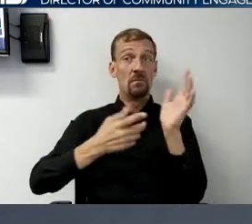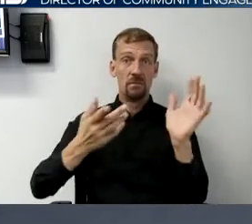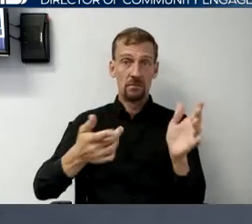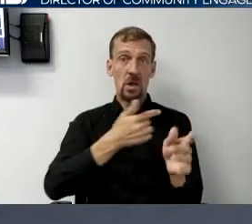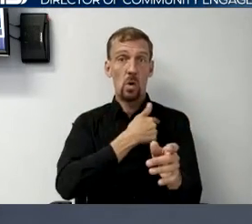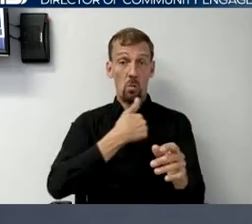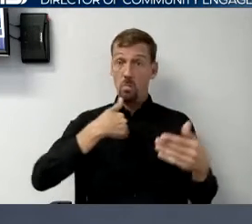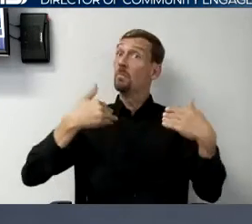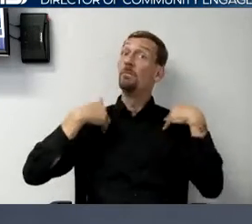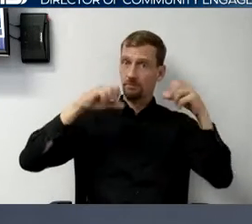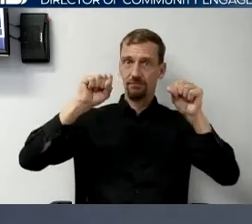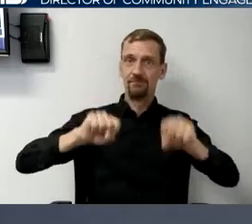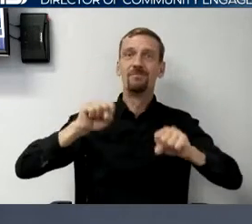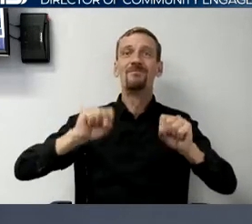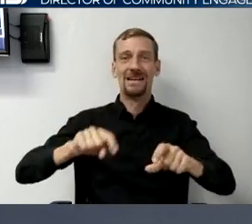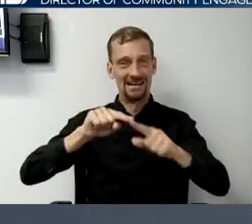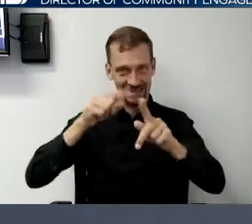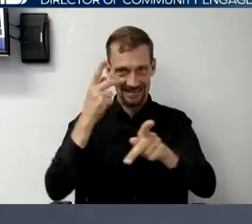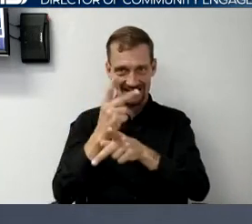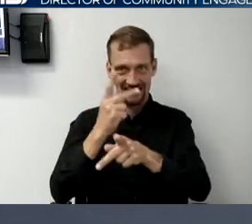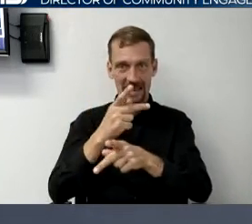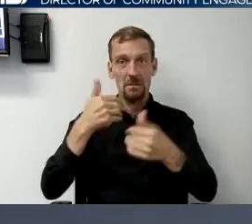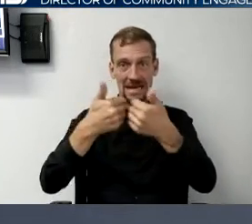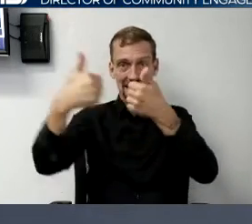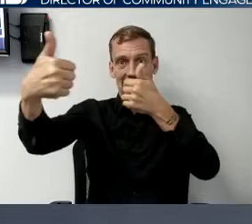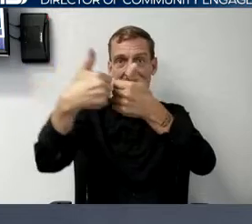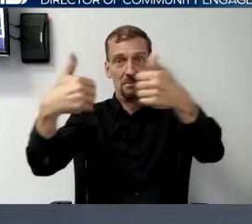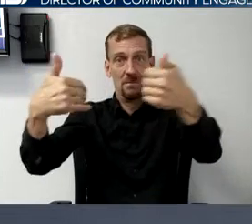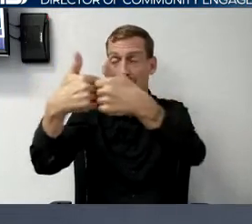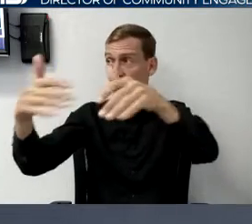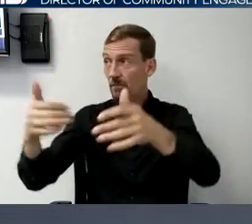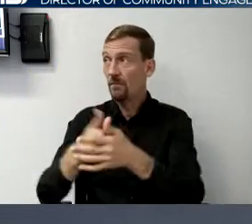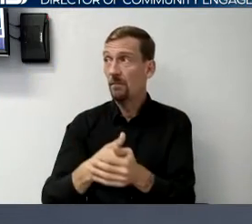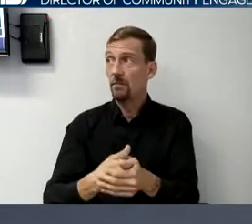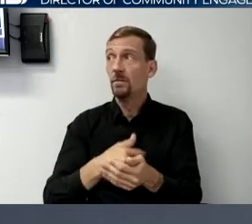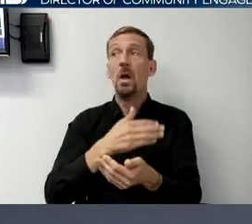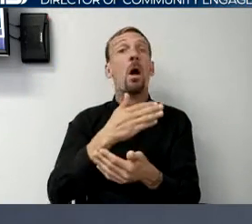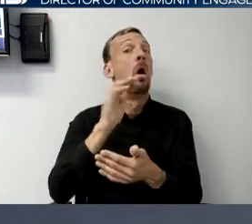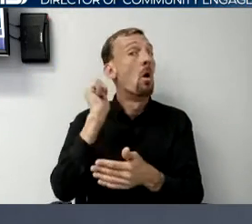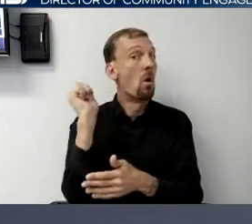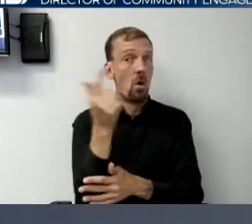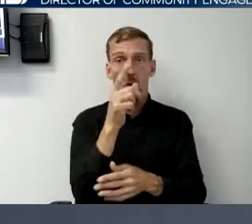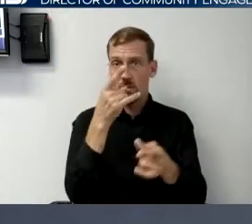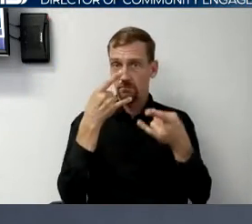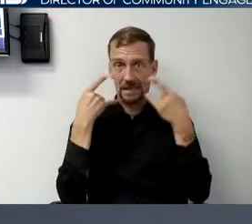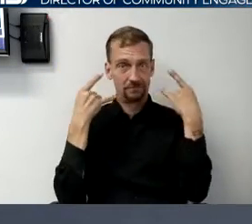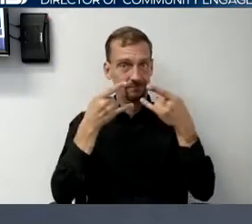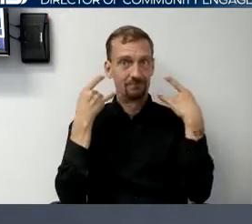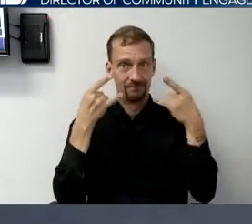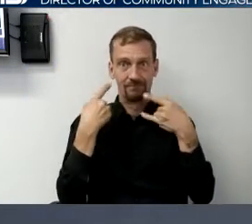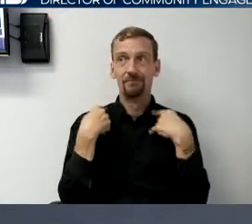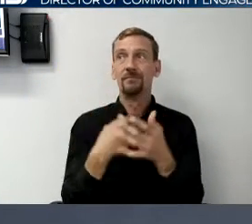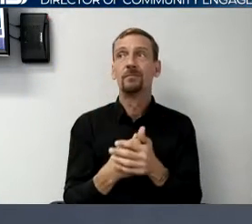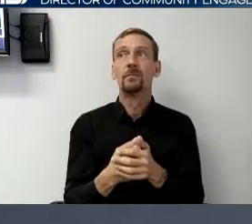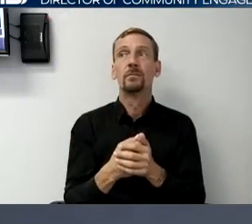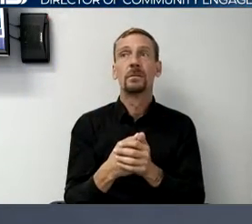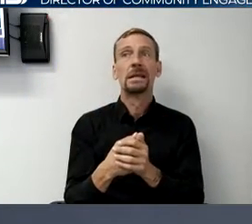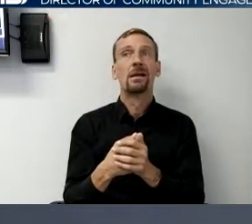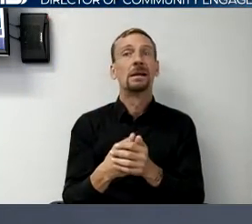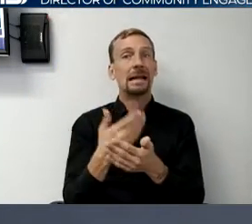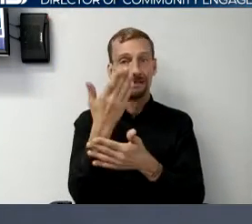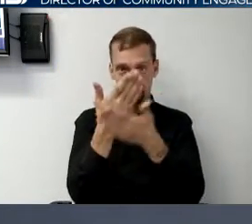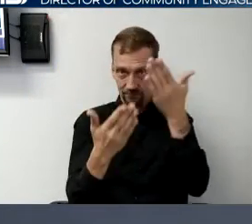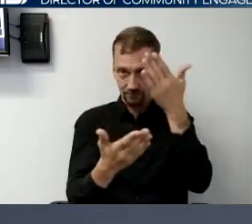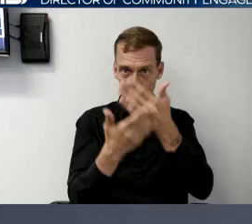we have the ability to keep children very distant. They all wear masks. They practice good